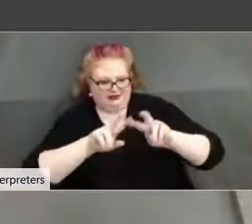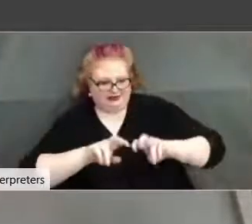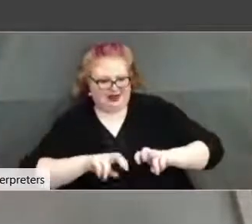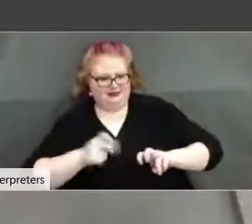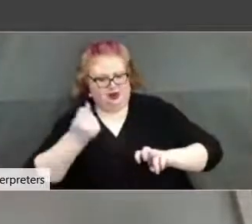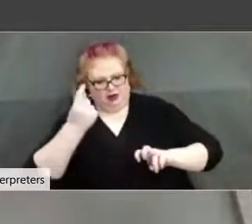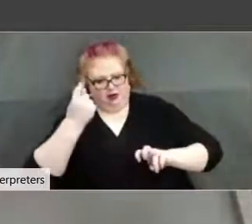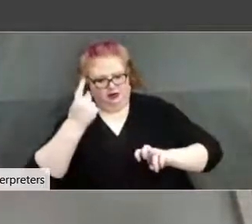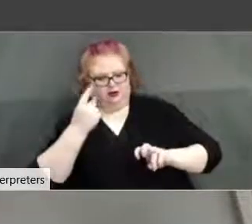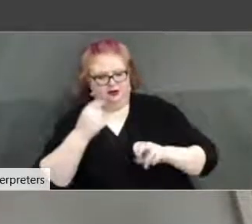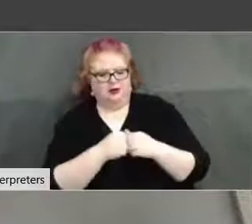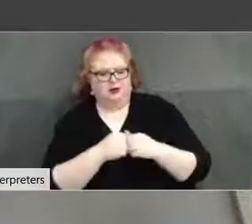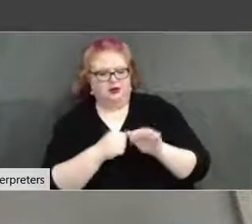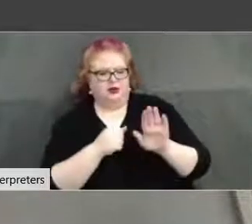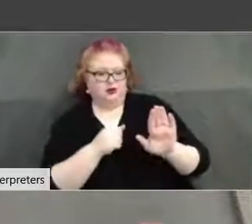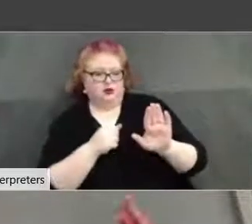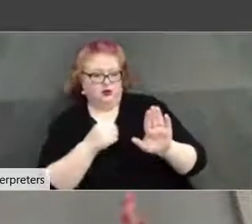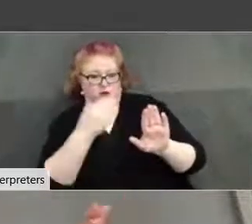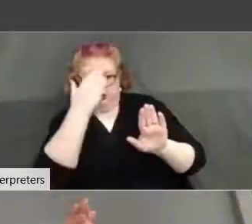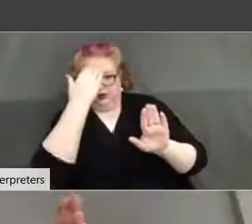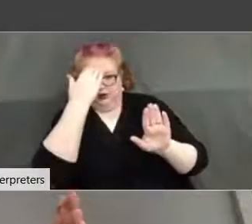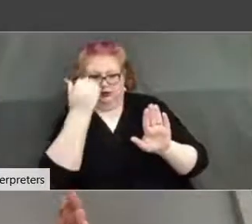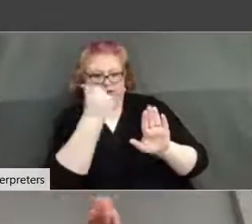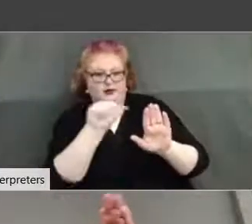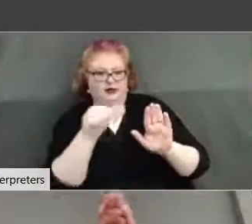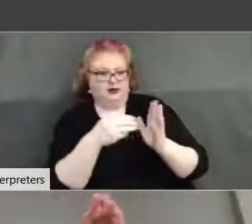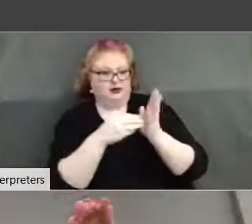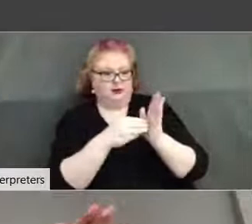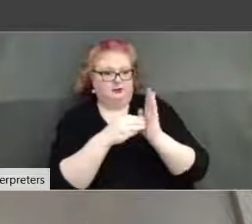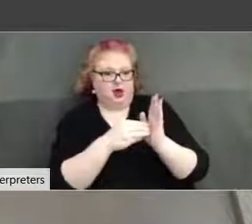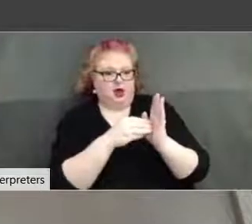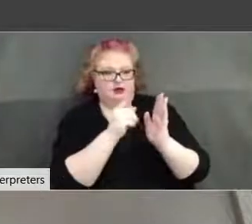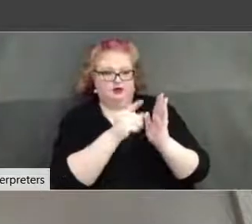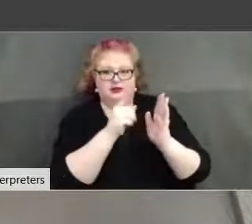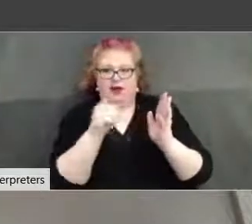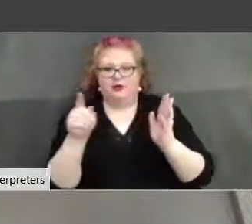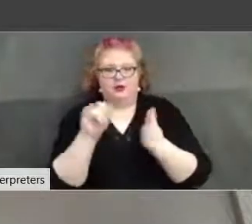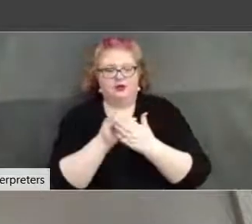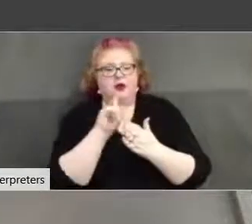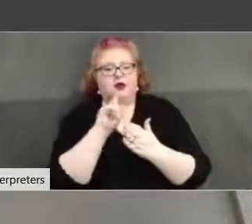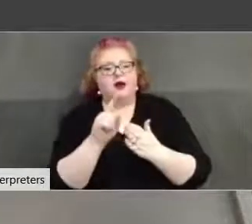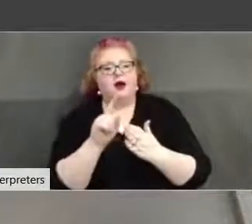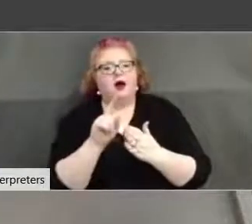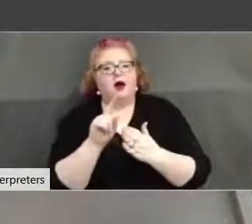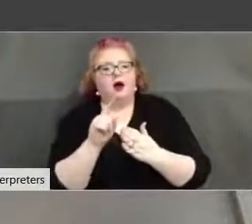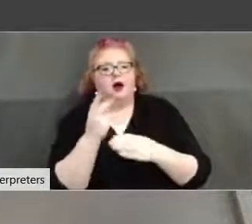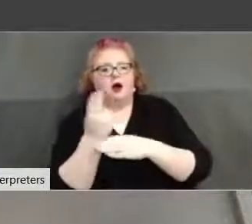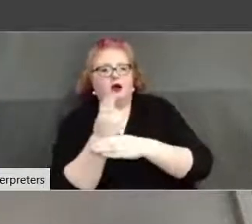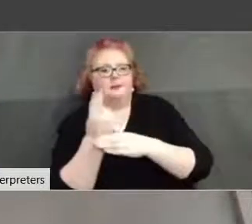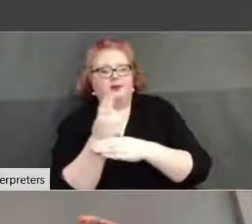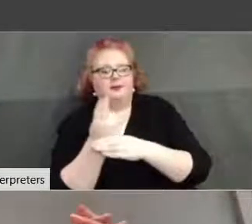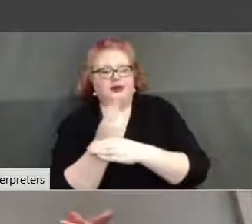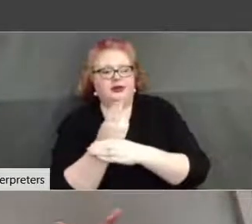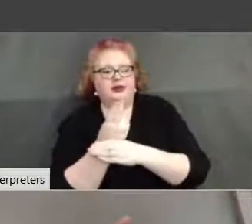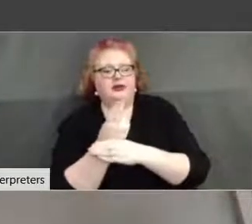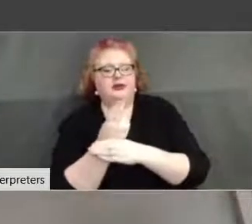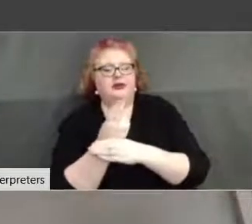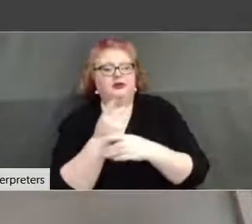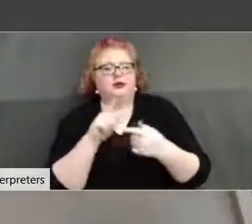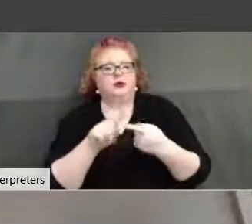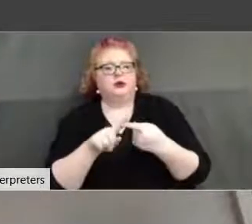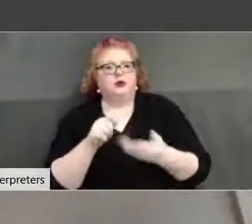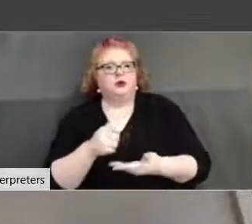To your knowledge, are there any models out there that are being implemented that would help our